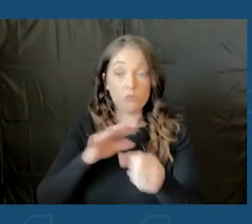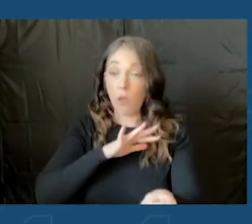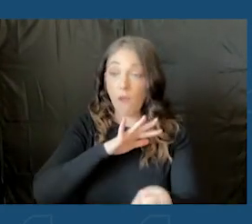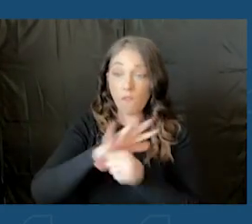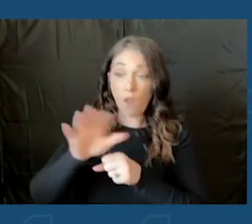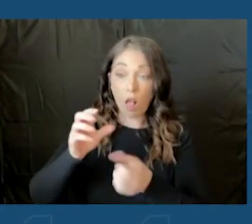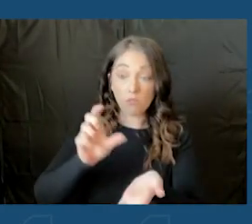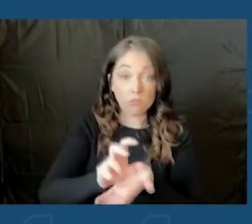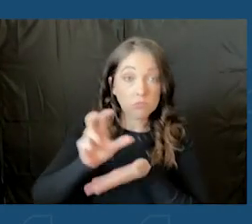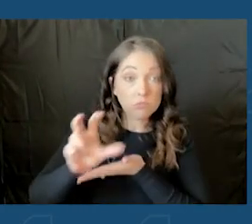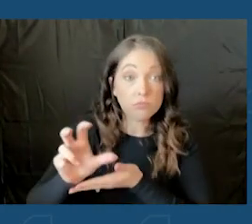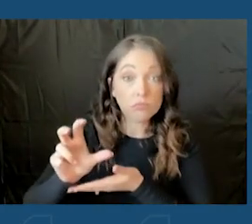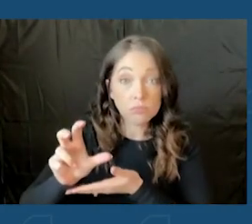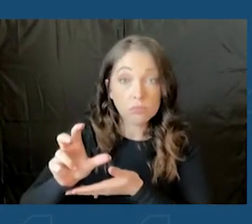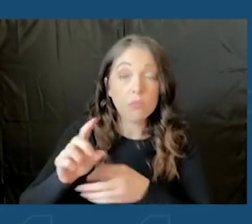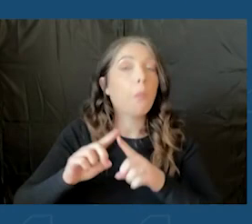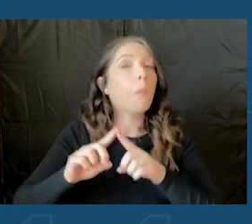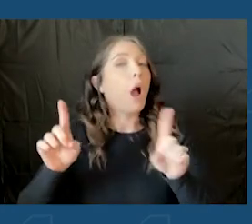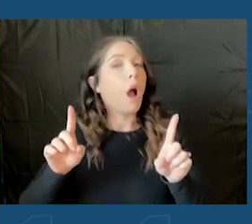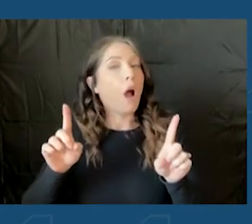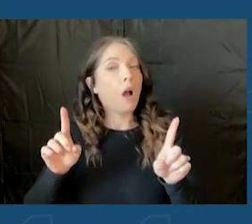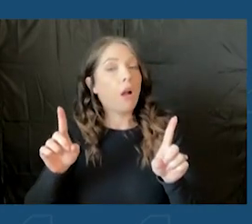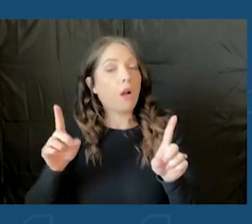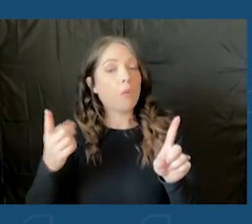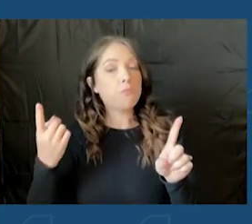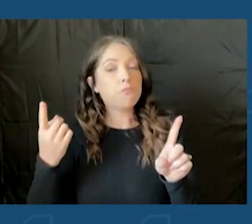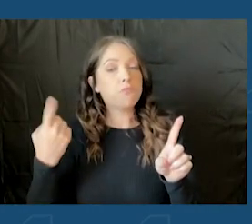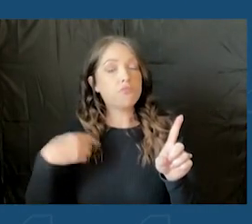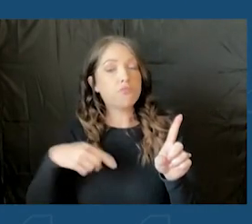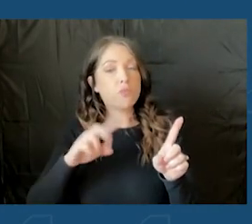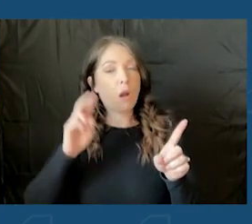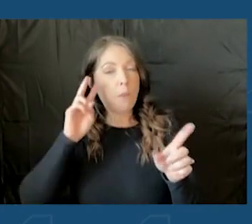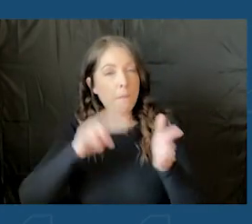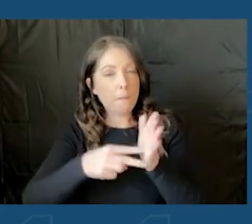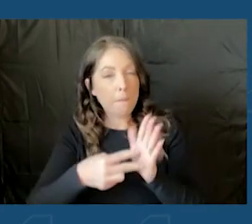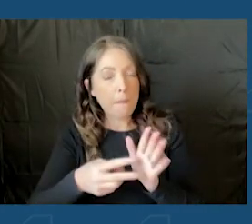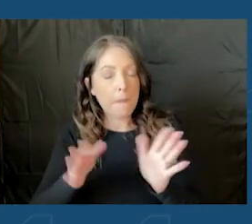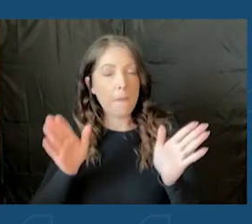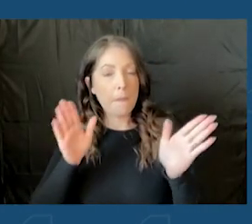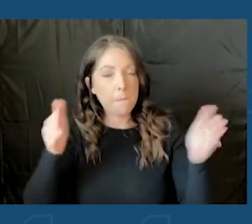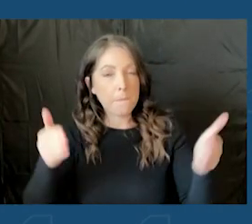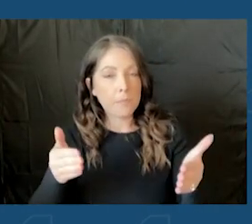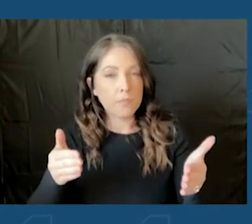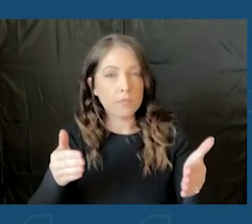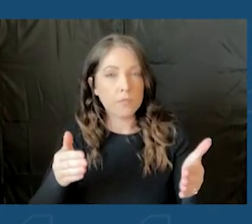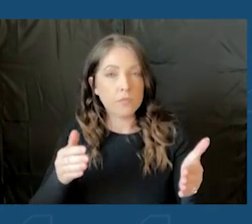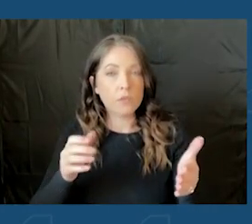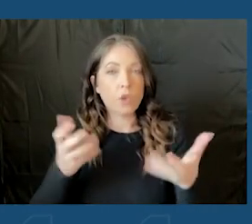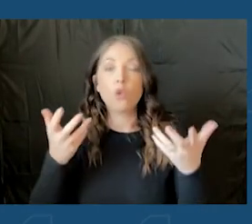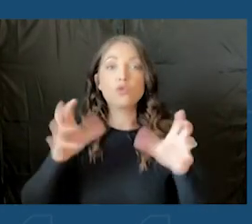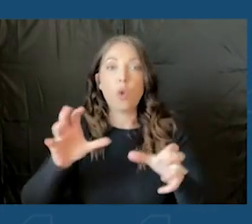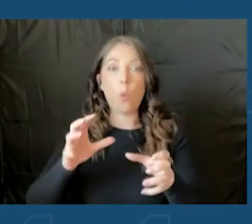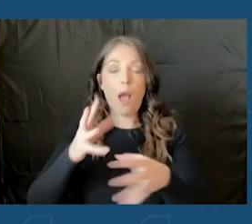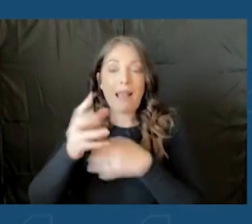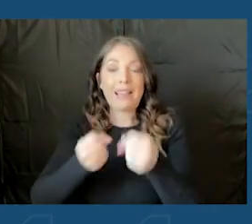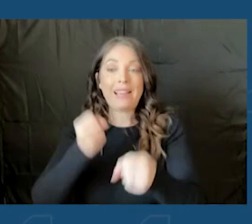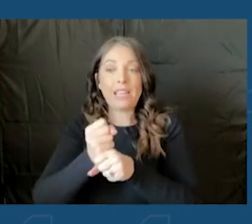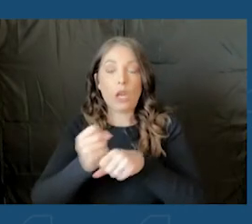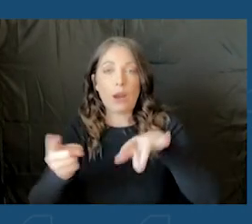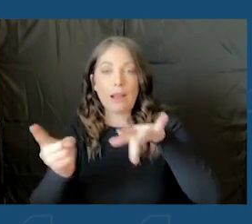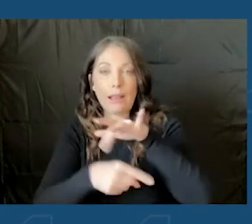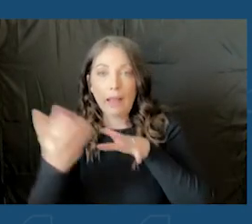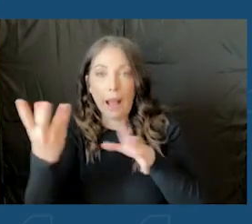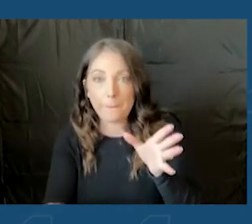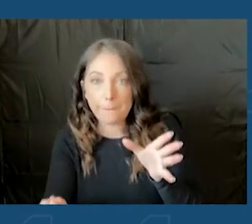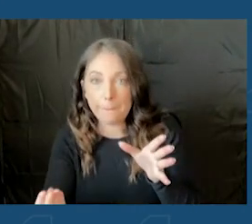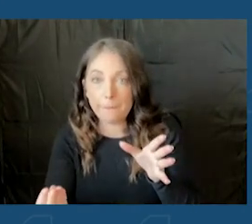year, but what we were very intentional about was not creating out-year gaps or creating a scenario where we couldn't